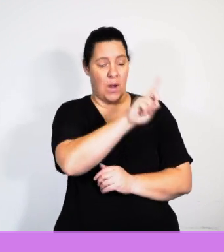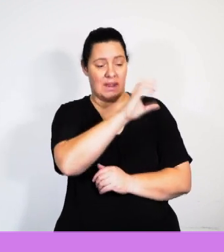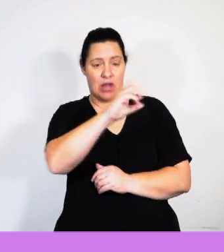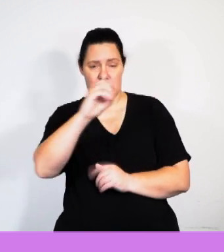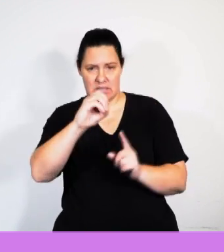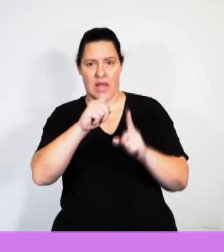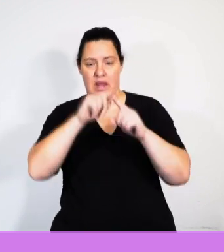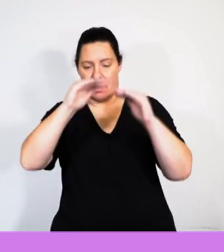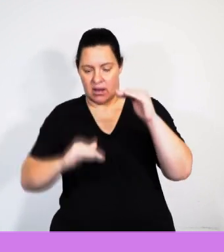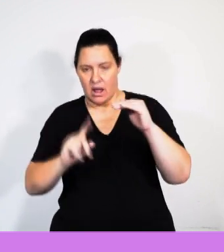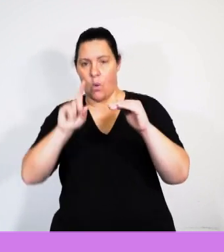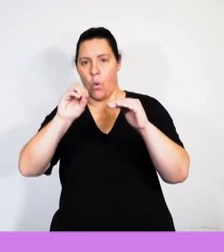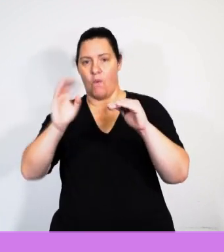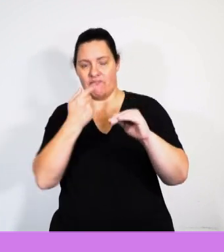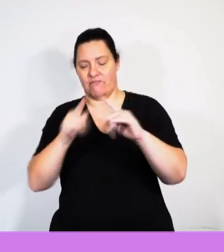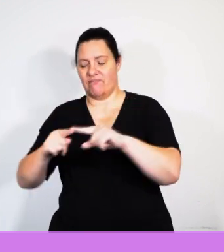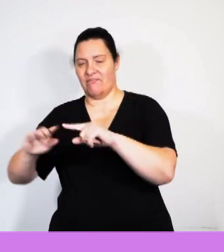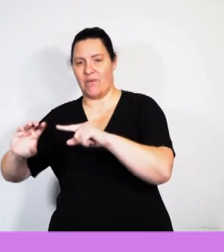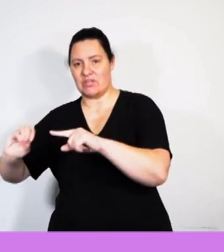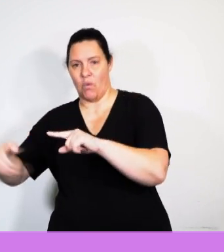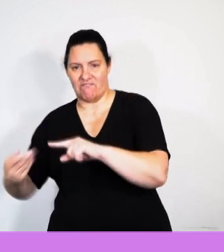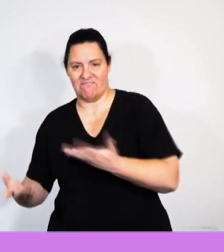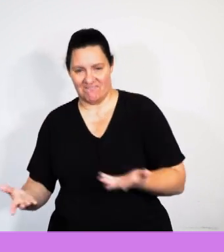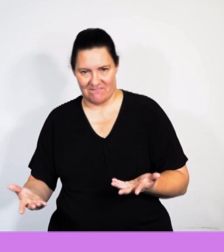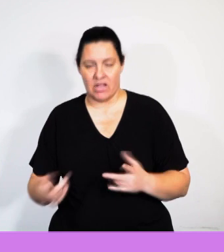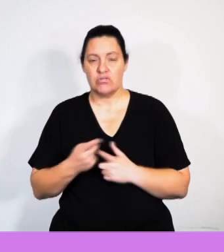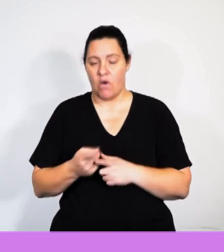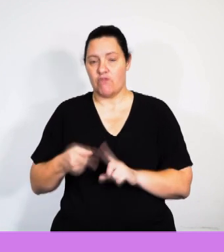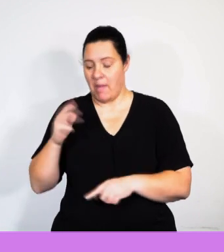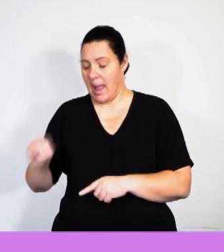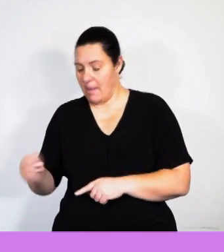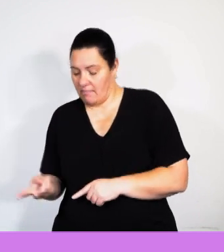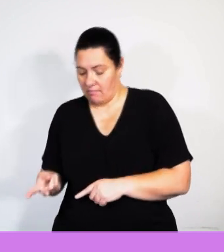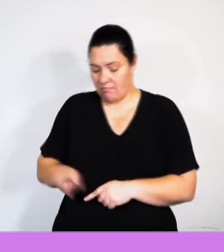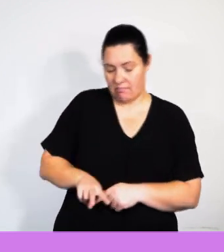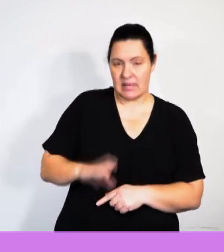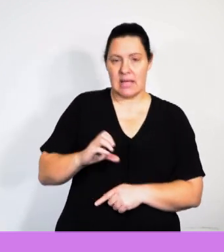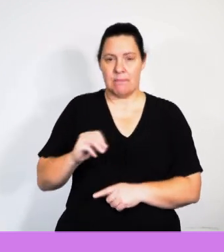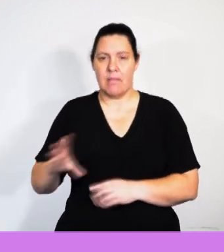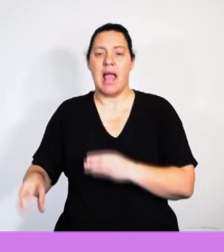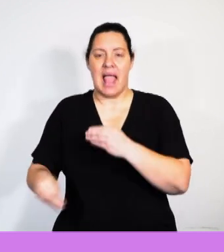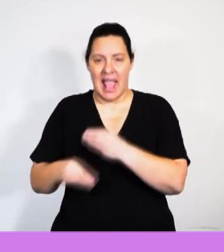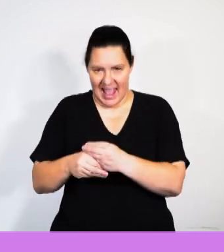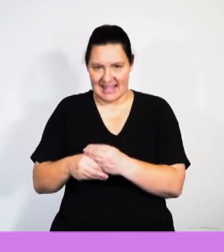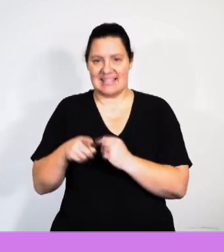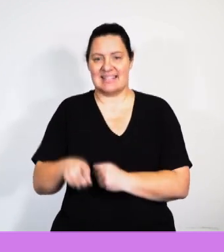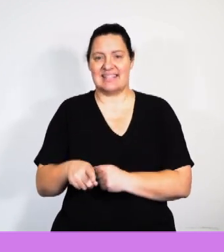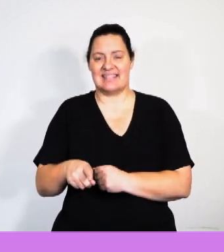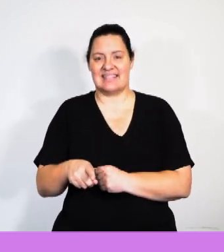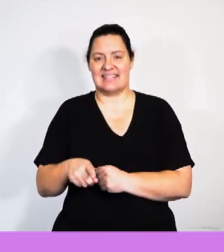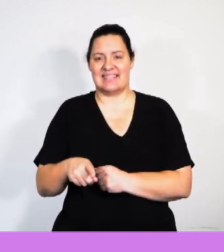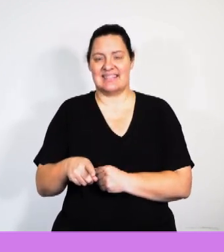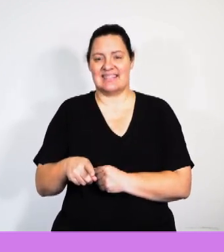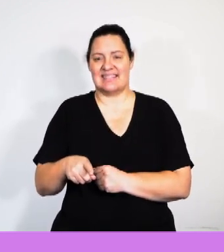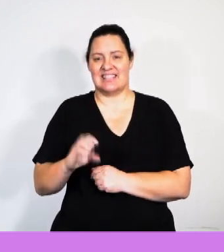become a multiplication of 10. And if you want to move from millimeters to centimeters, you will still use the same